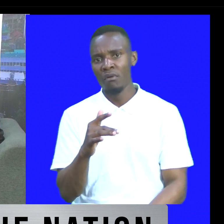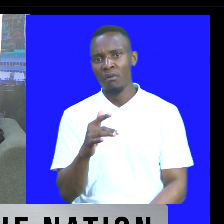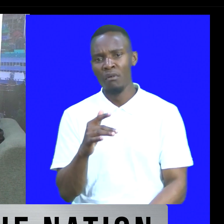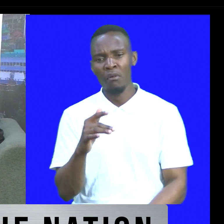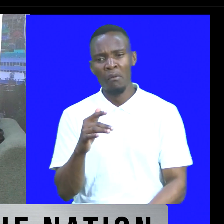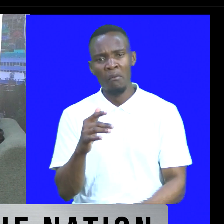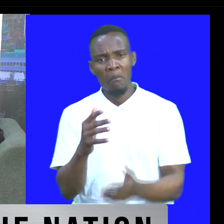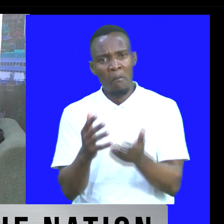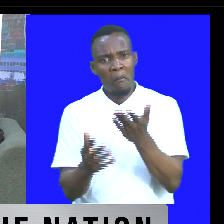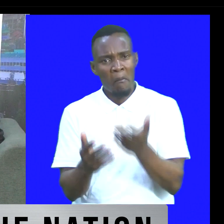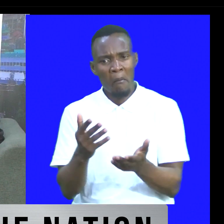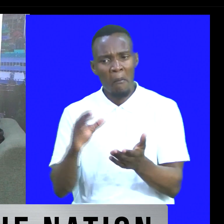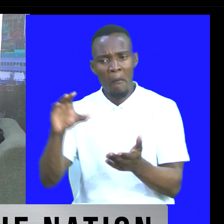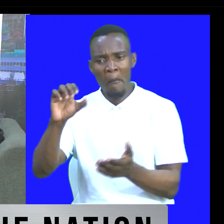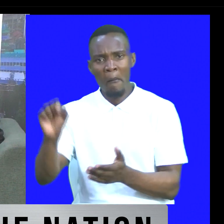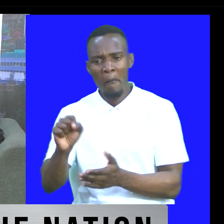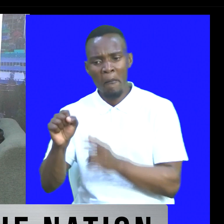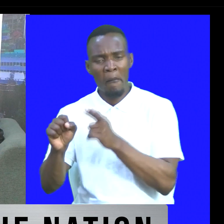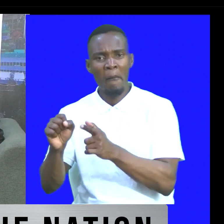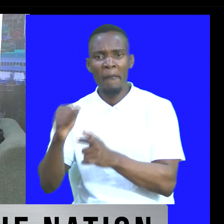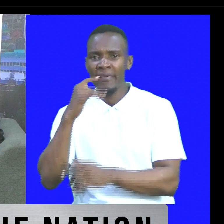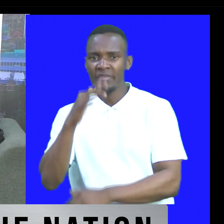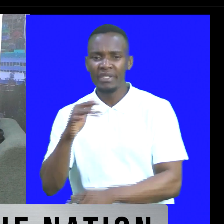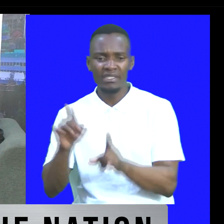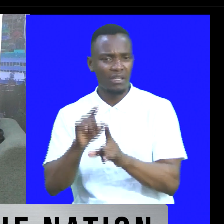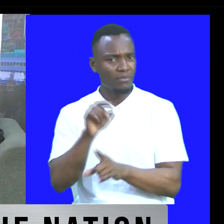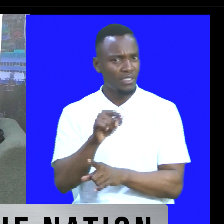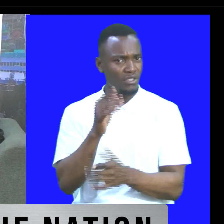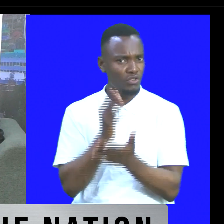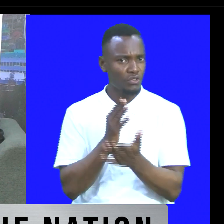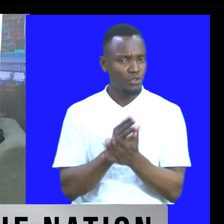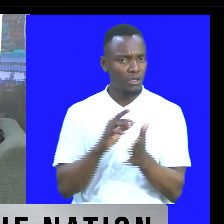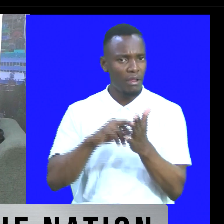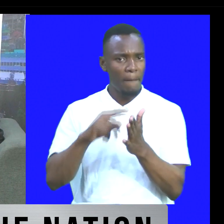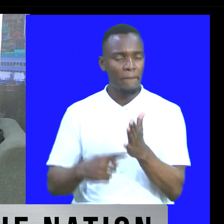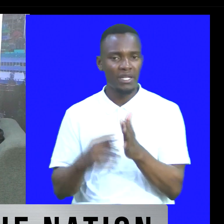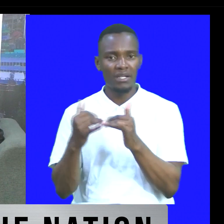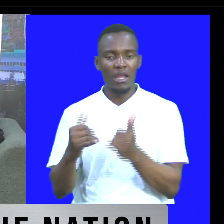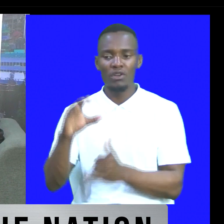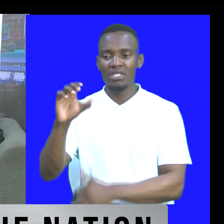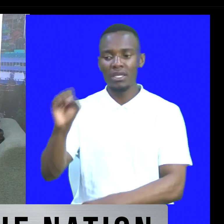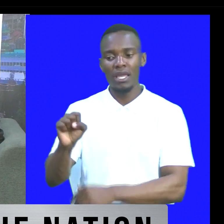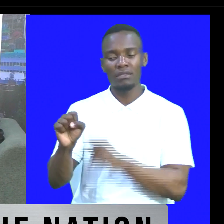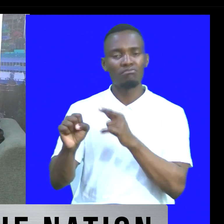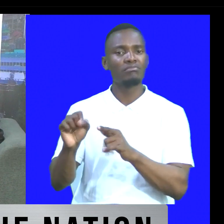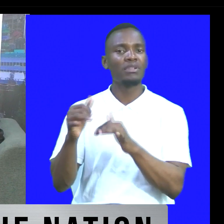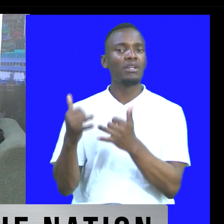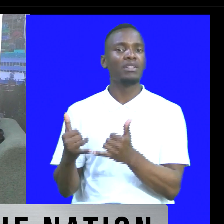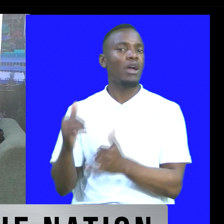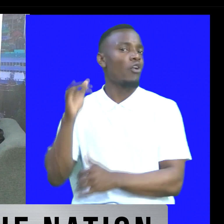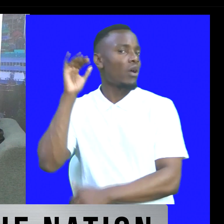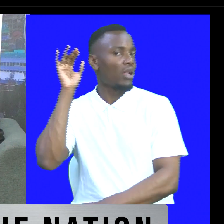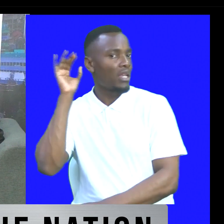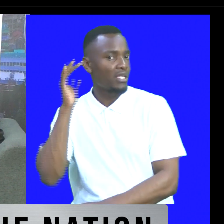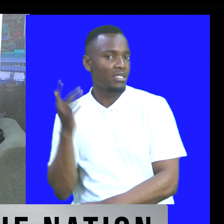CS Alfred Mutua talking. Does this mean that now our CSs have listened to the